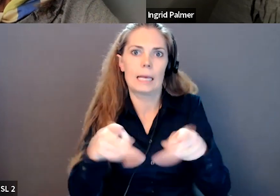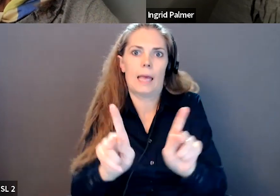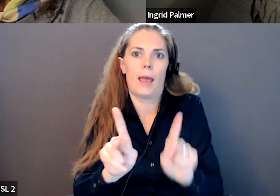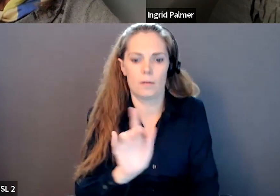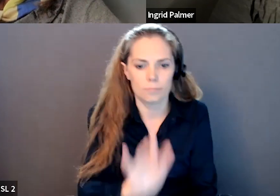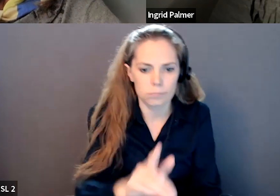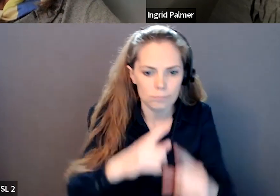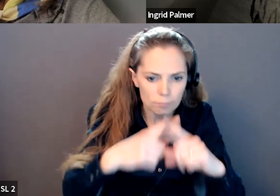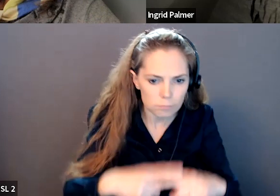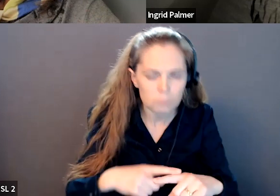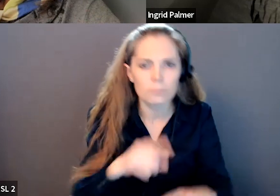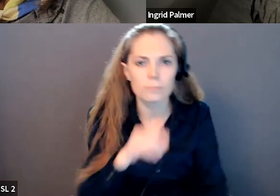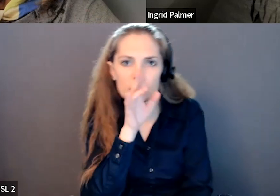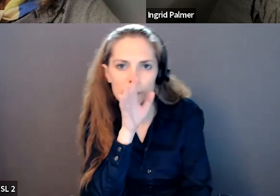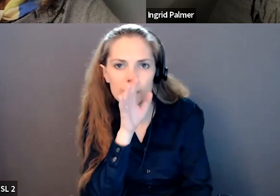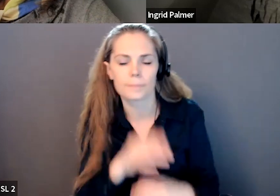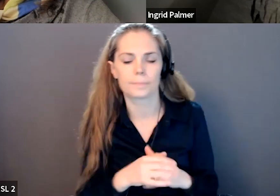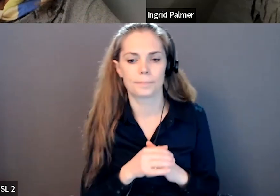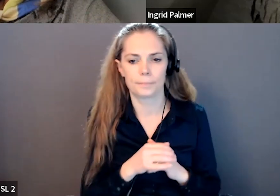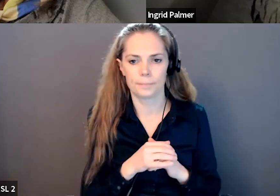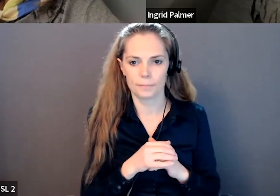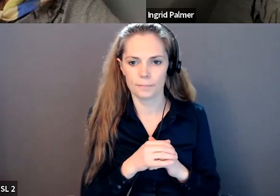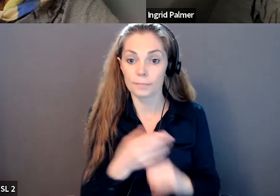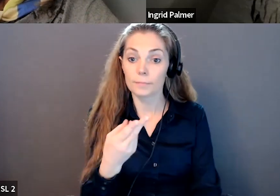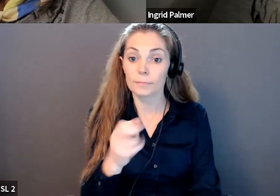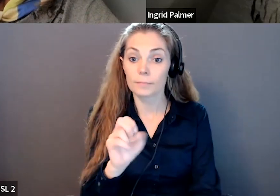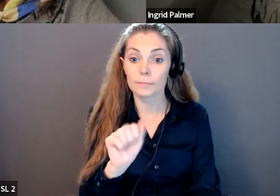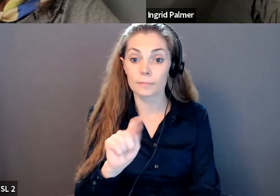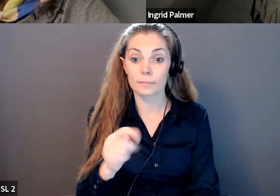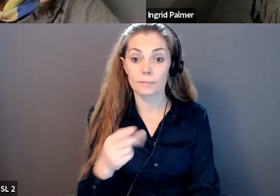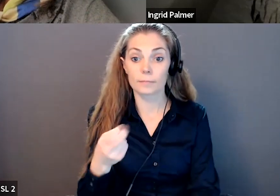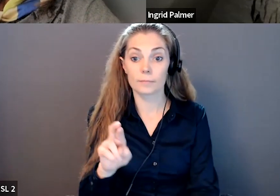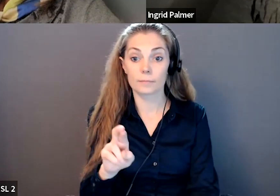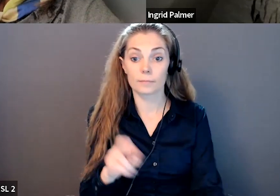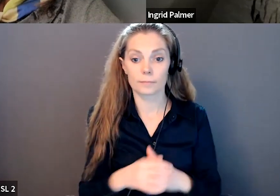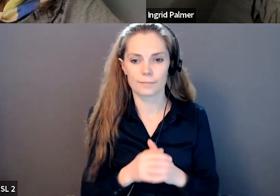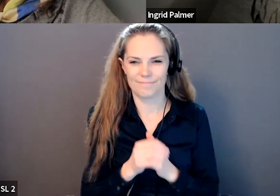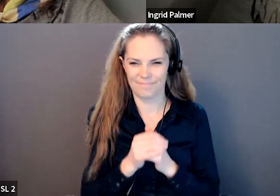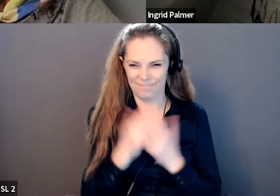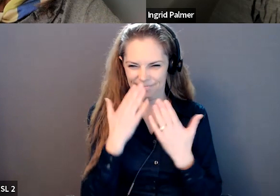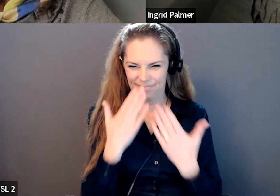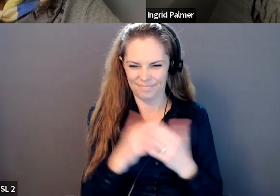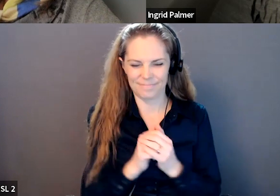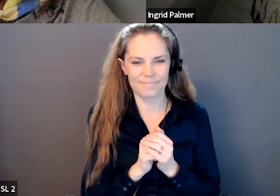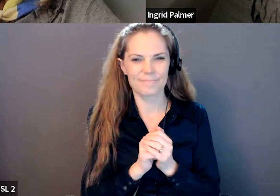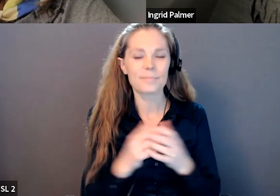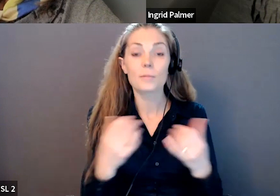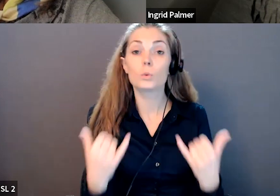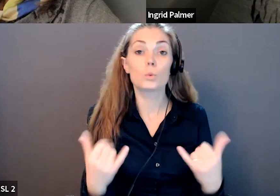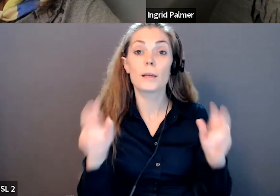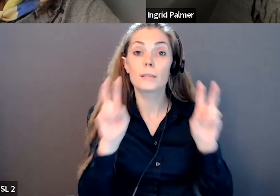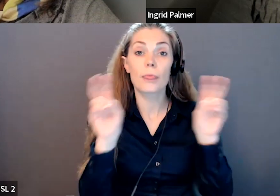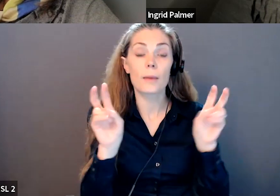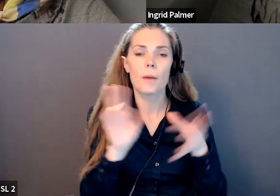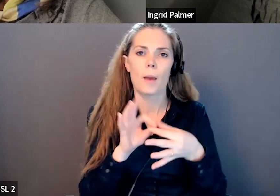Heather? Thank you. And finally, as we mentioned, today's theme is belonging in the workplace. Please